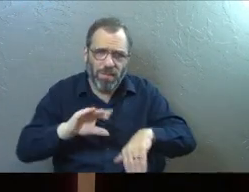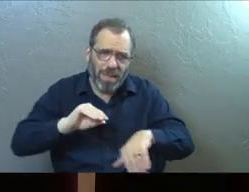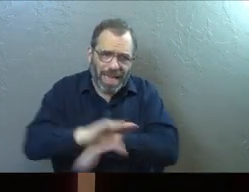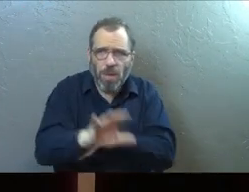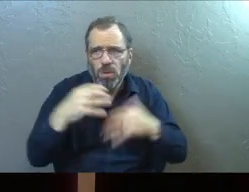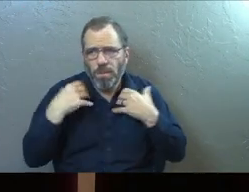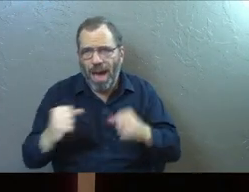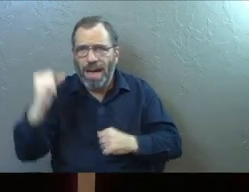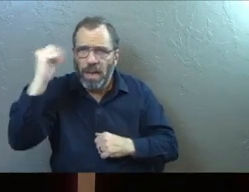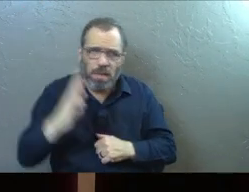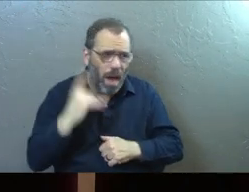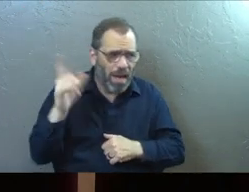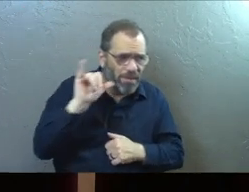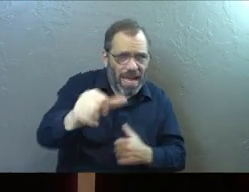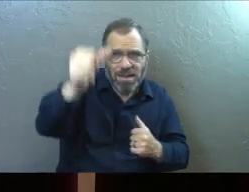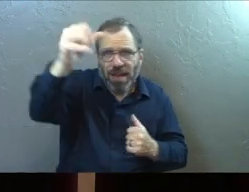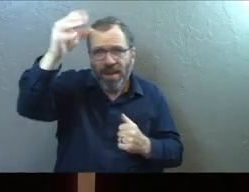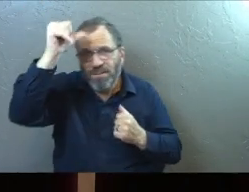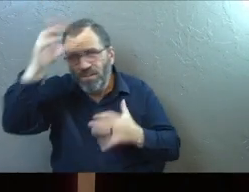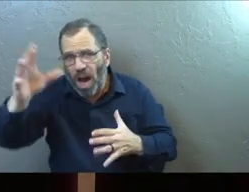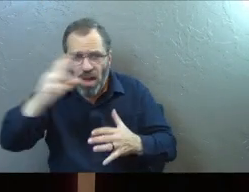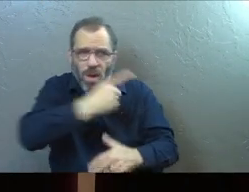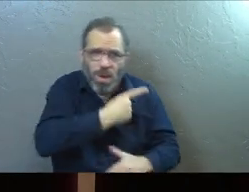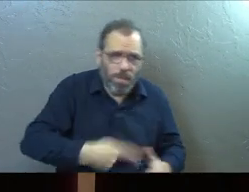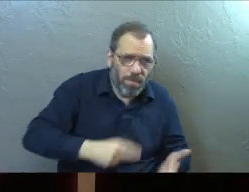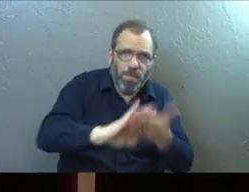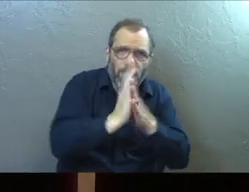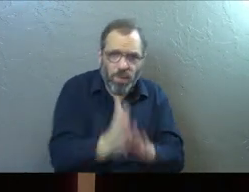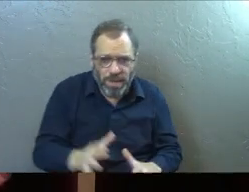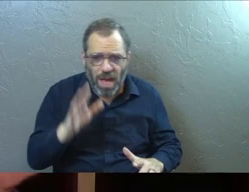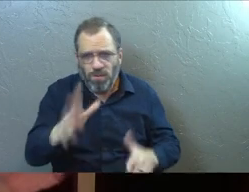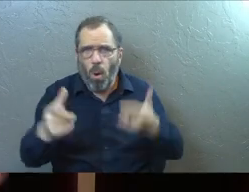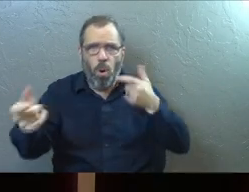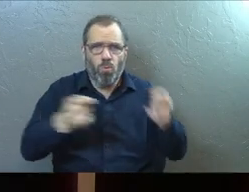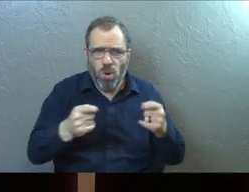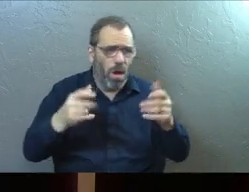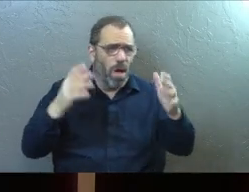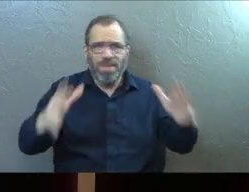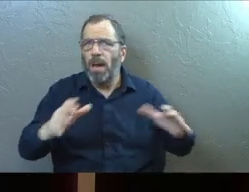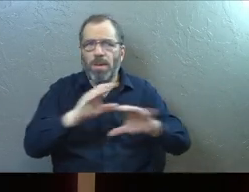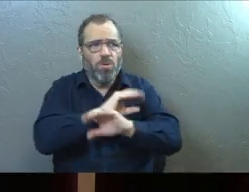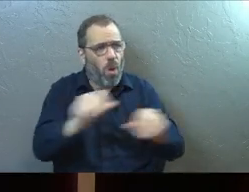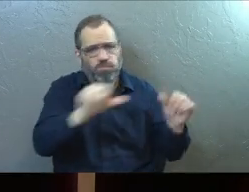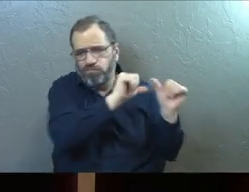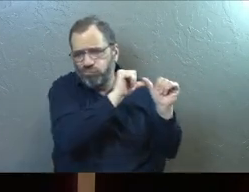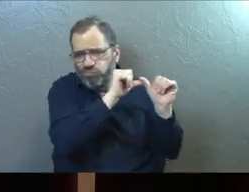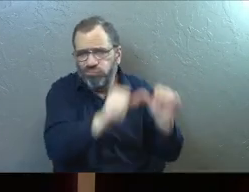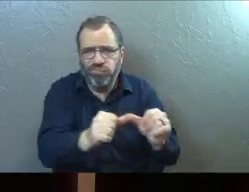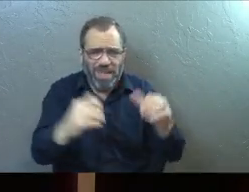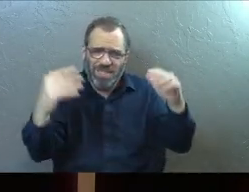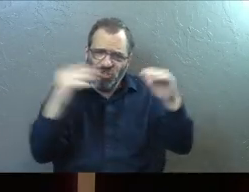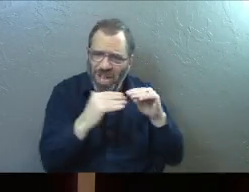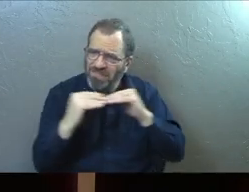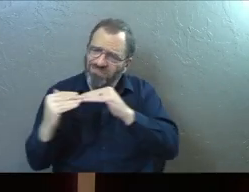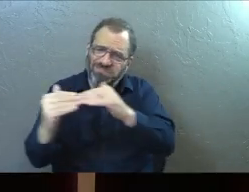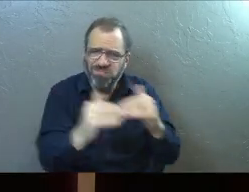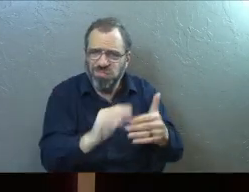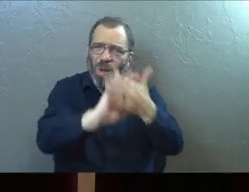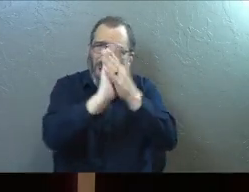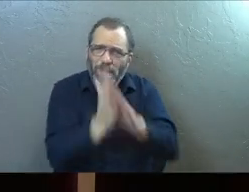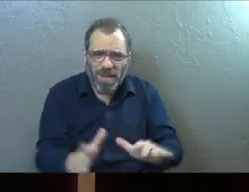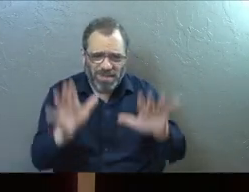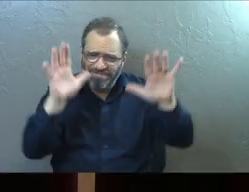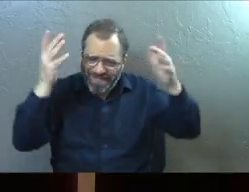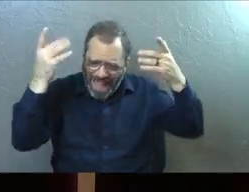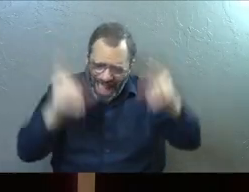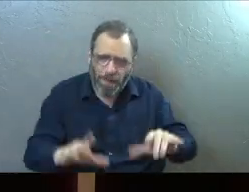counselor and a mighty God, an everlasting father, a prince of peace. To his rule and reign, there's going to be no end. He's just. He's going to bring peace.